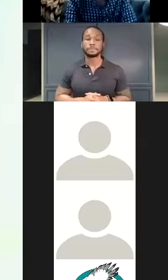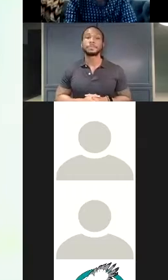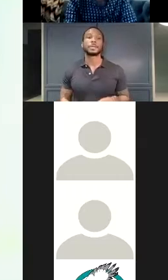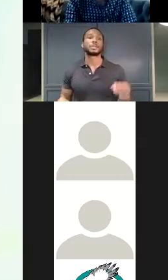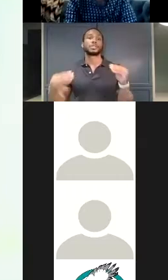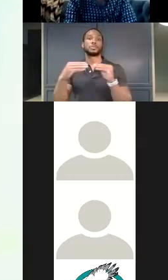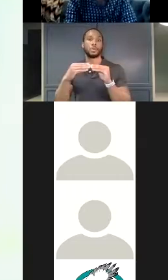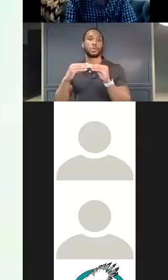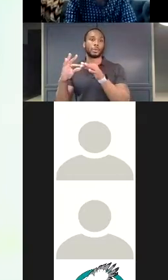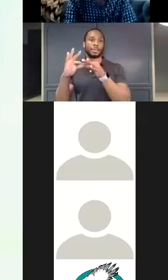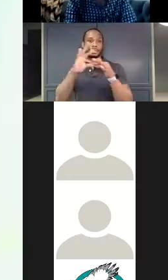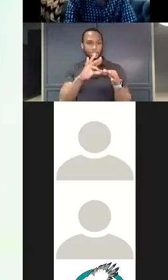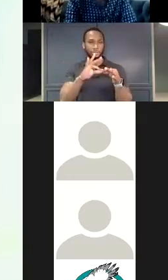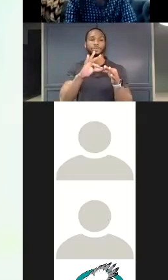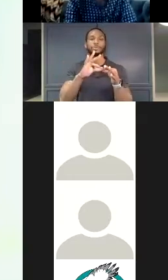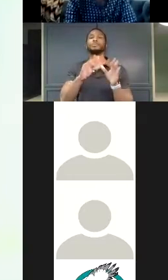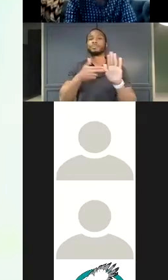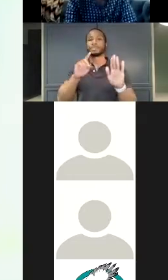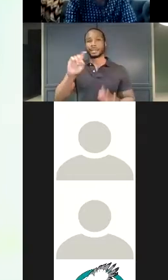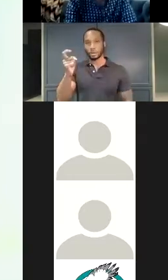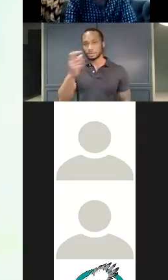this diagnosis and treatment.